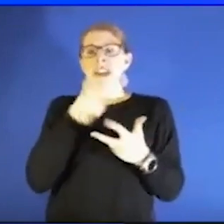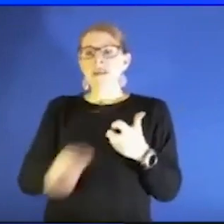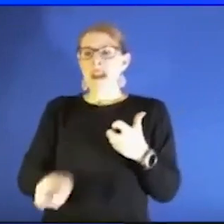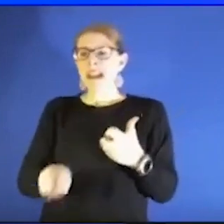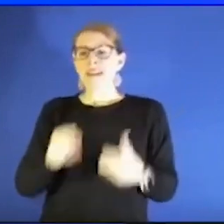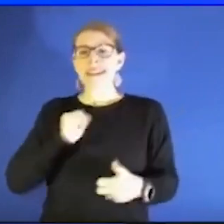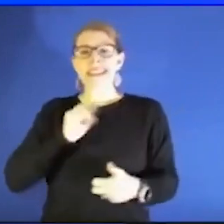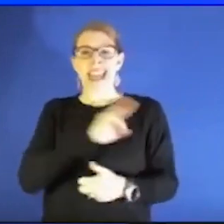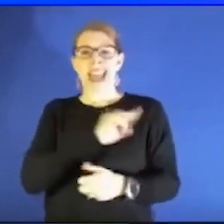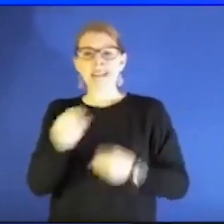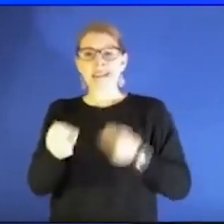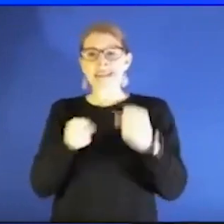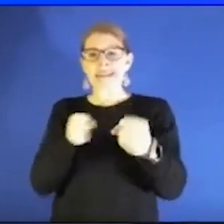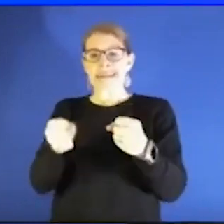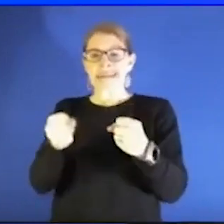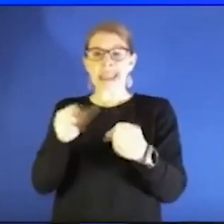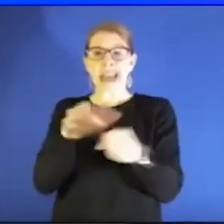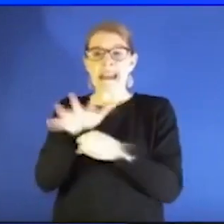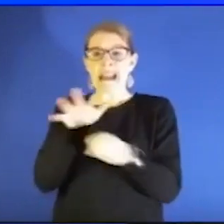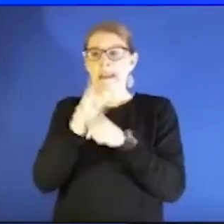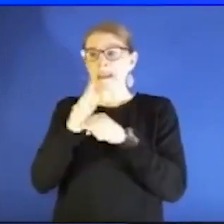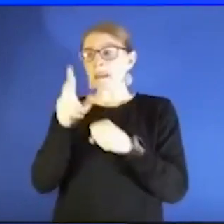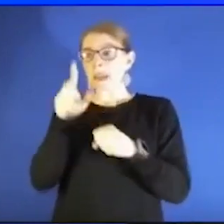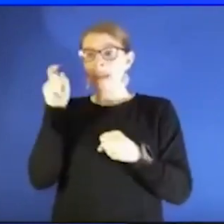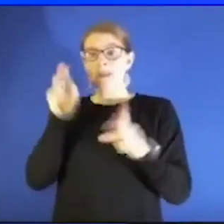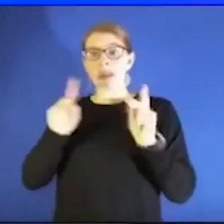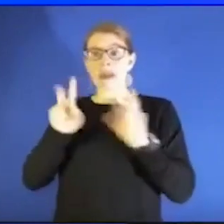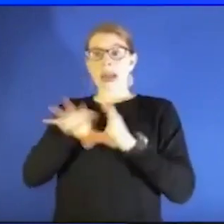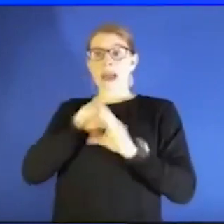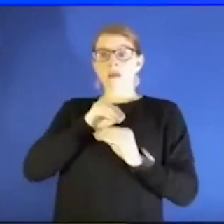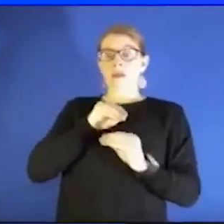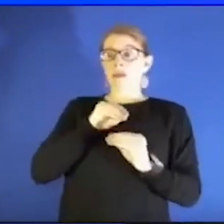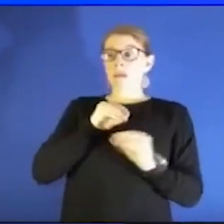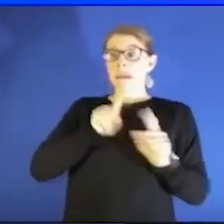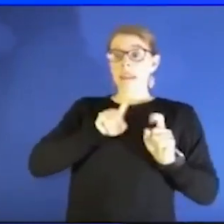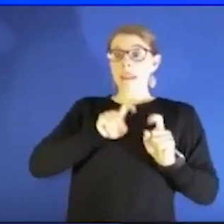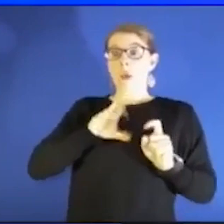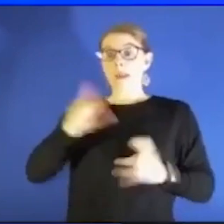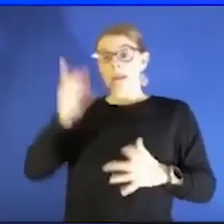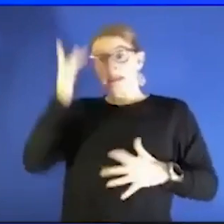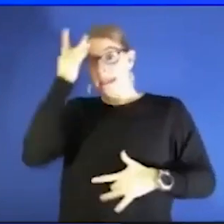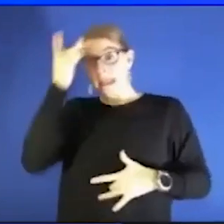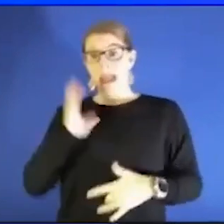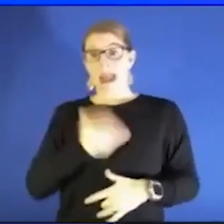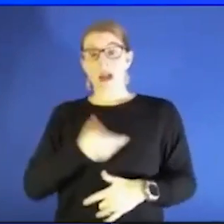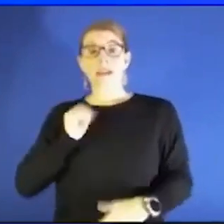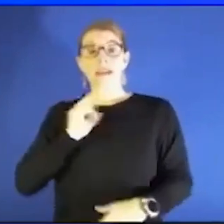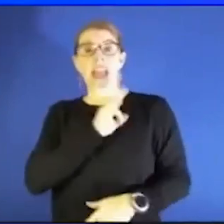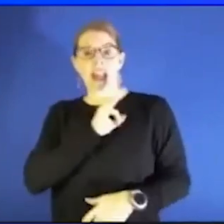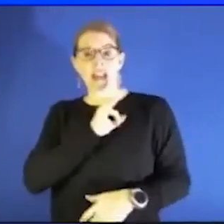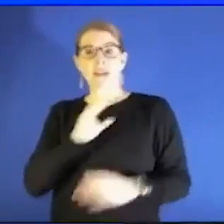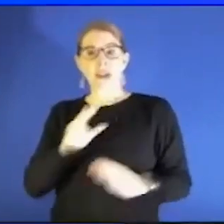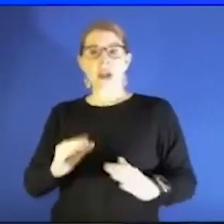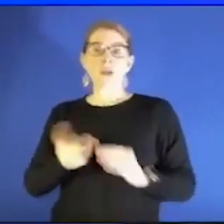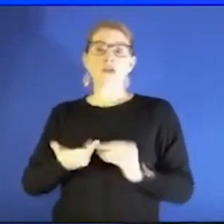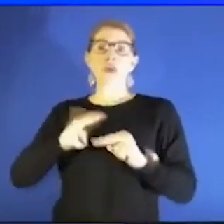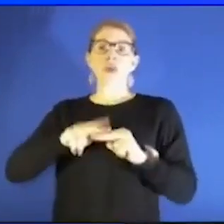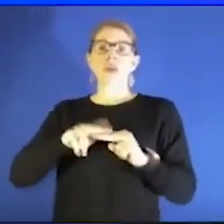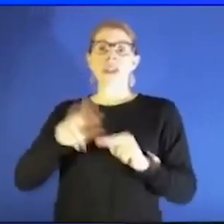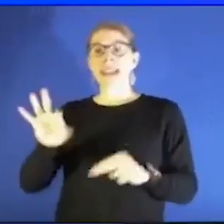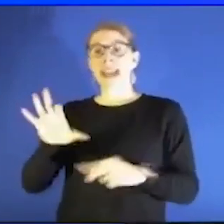folks out being sick or being tested. Our own staffing is getting a little bit better. We had roughly 950